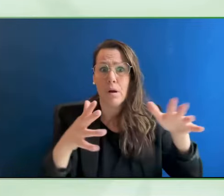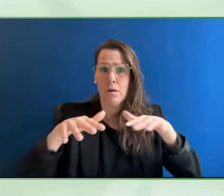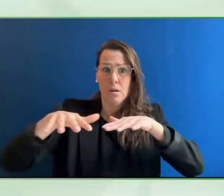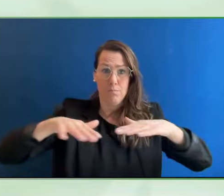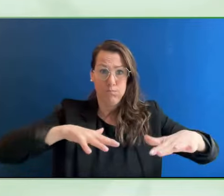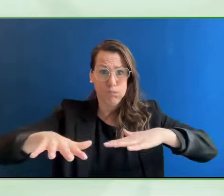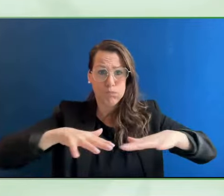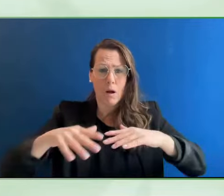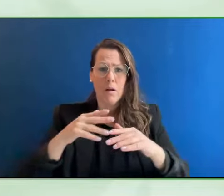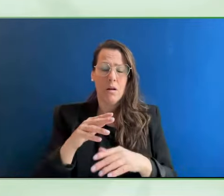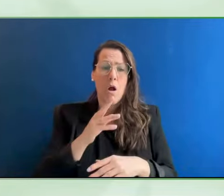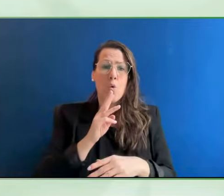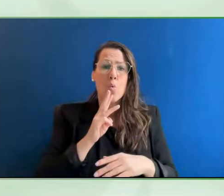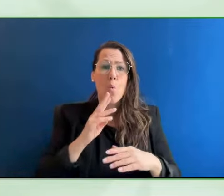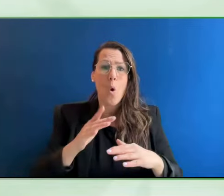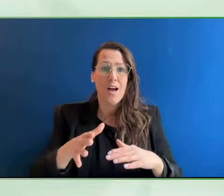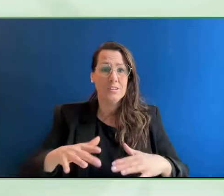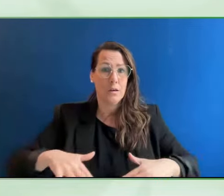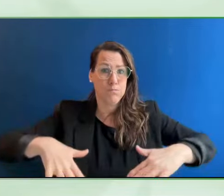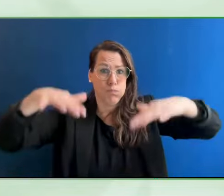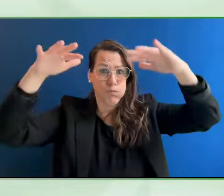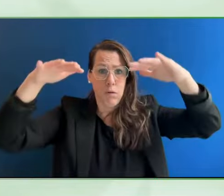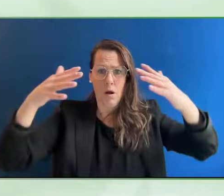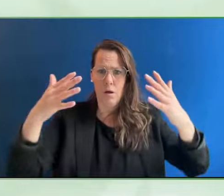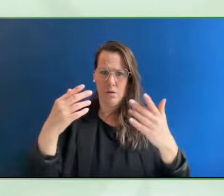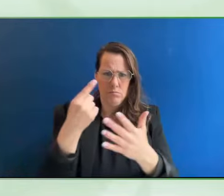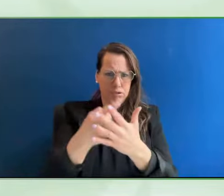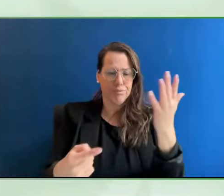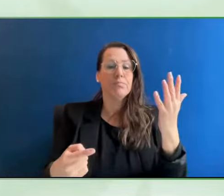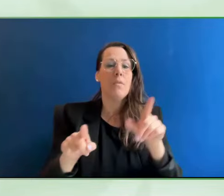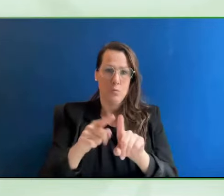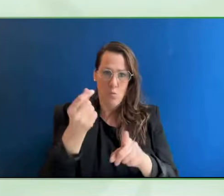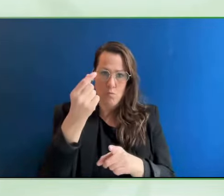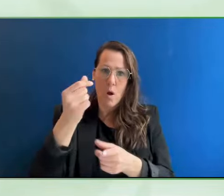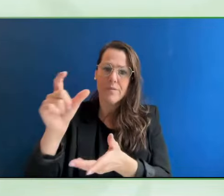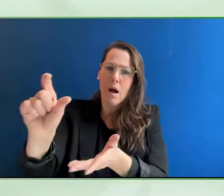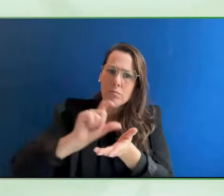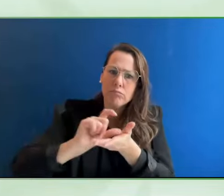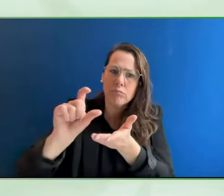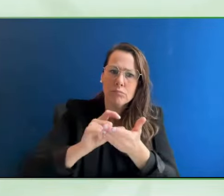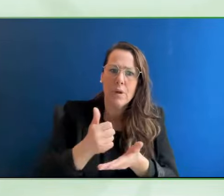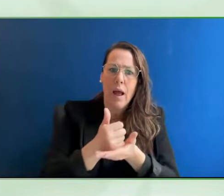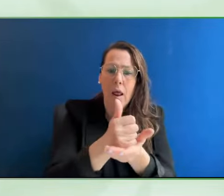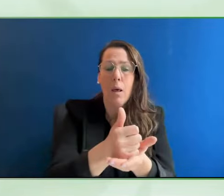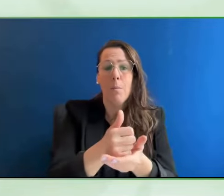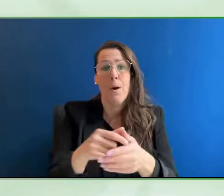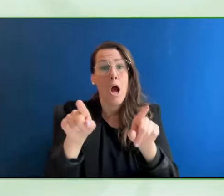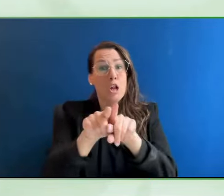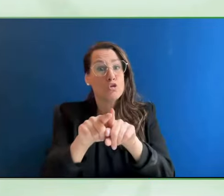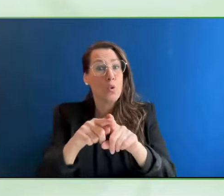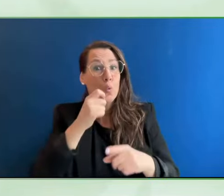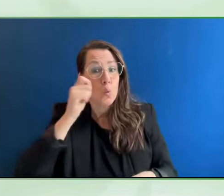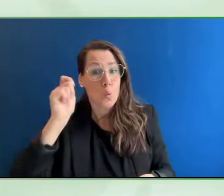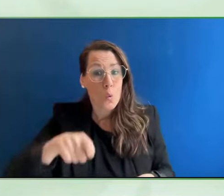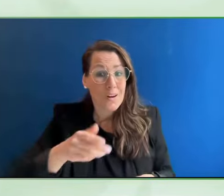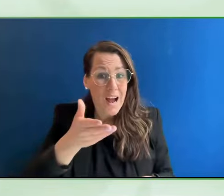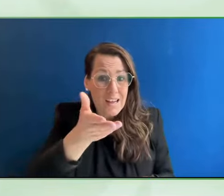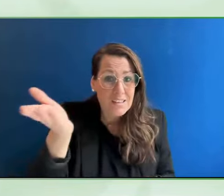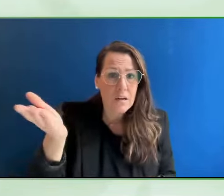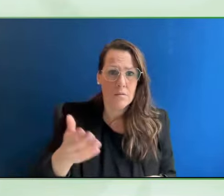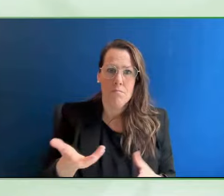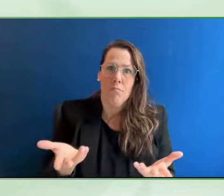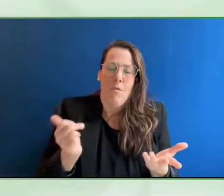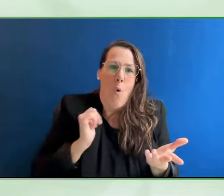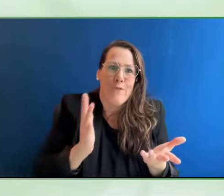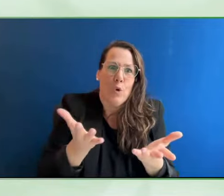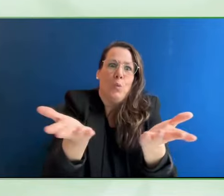but also we are producing TV spots, awareness campaigning, and in the winter time that's are